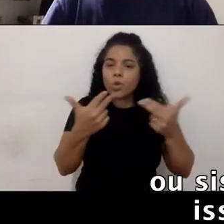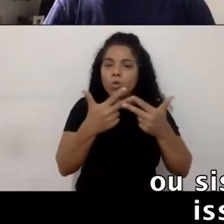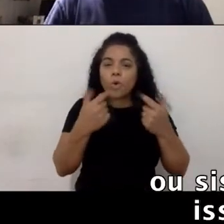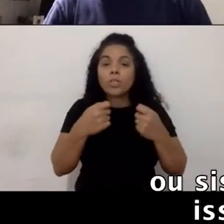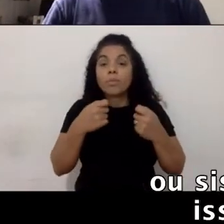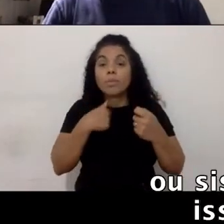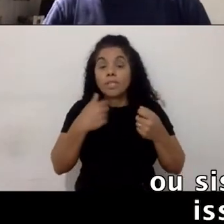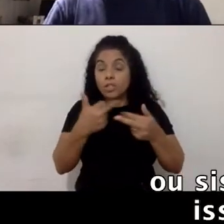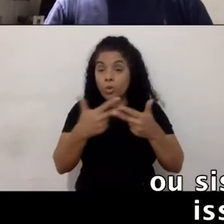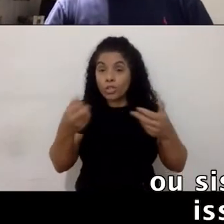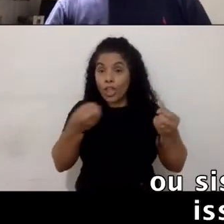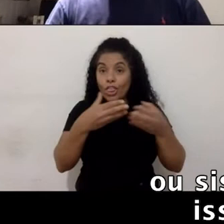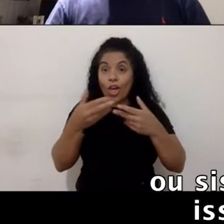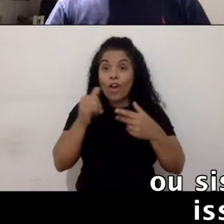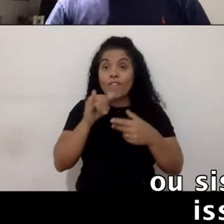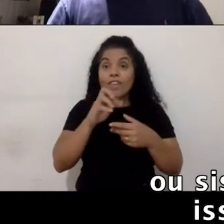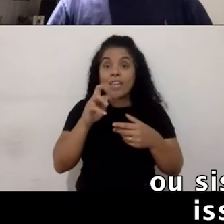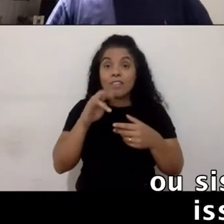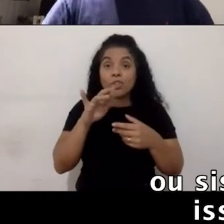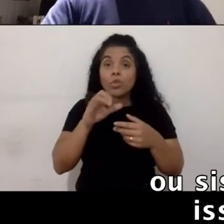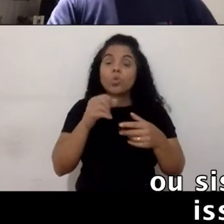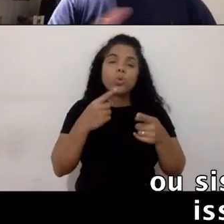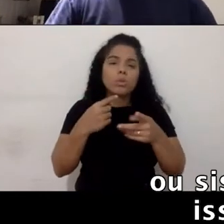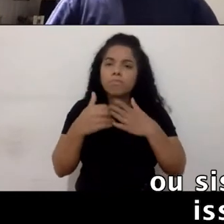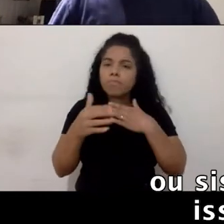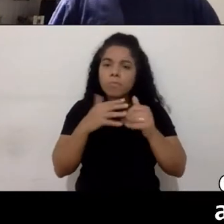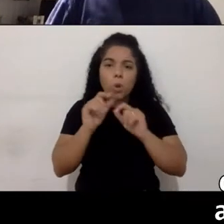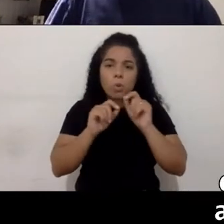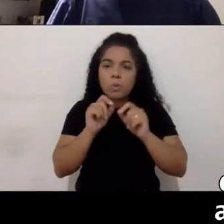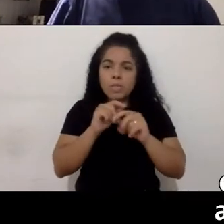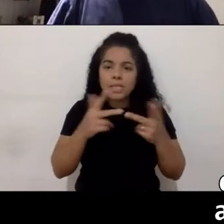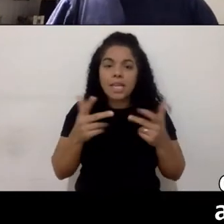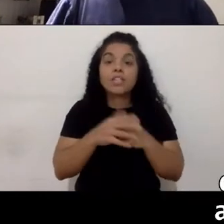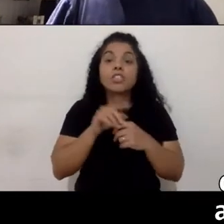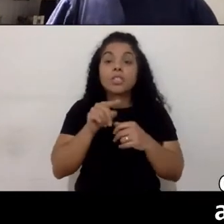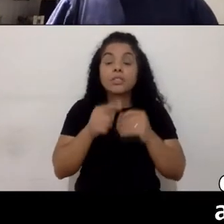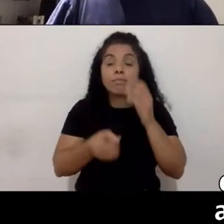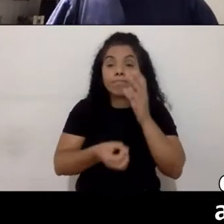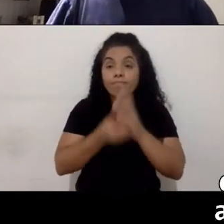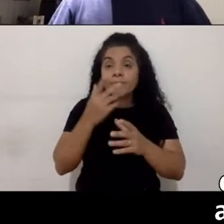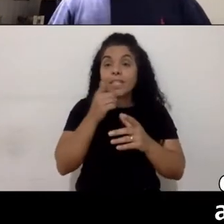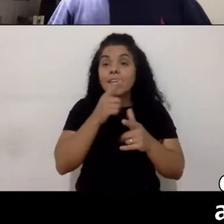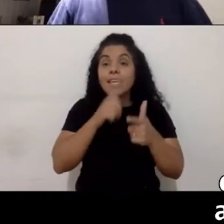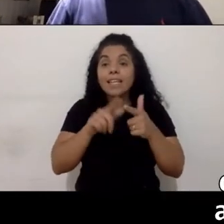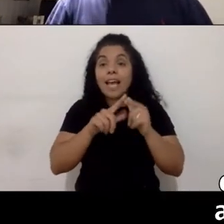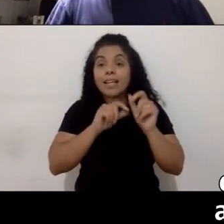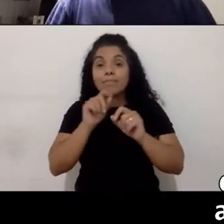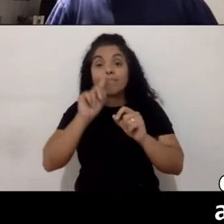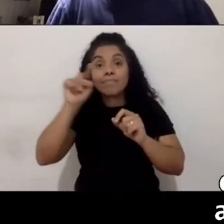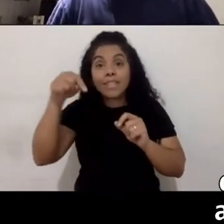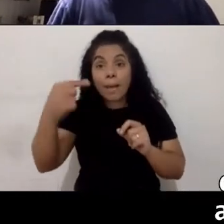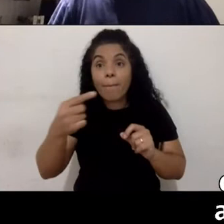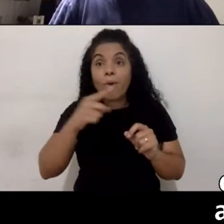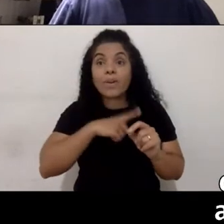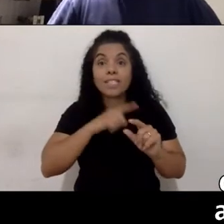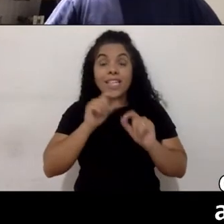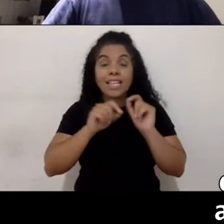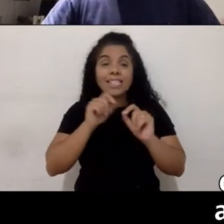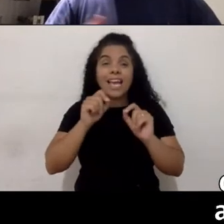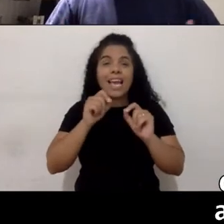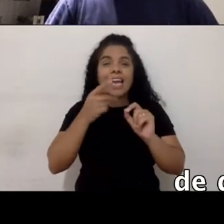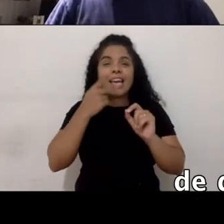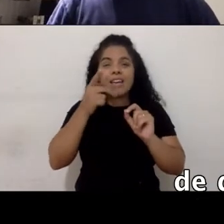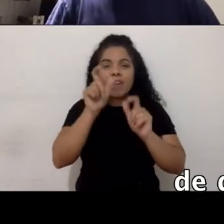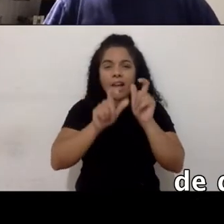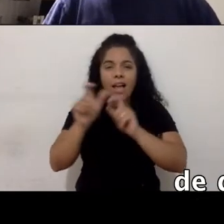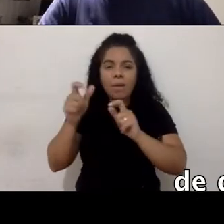need, it creates friction because they then have to go and talk to the folks who run the platform, and it goes to, again, to that siloed thing